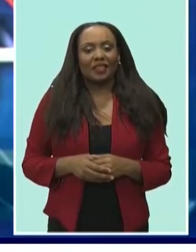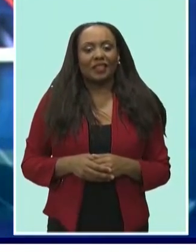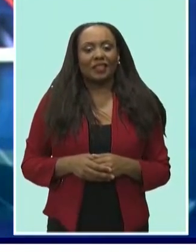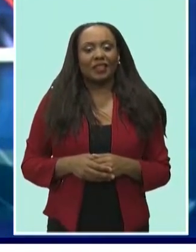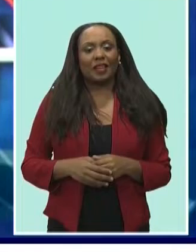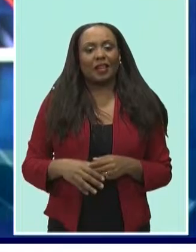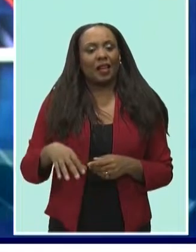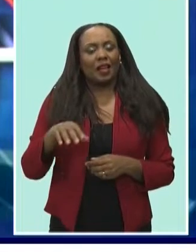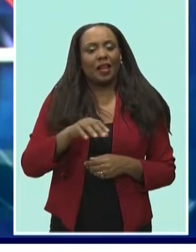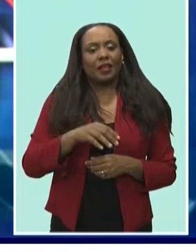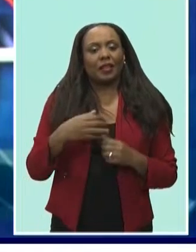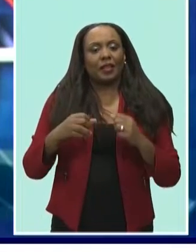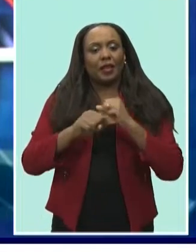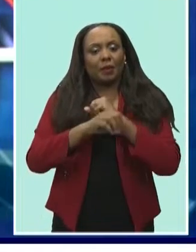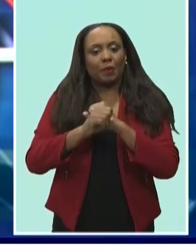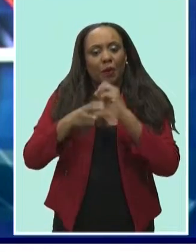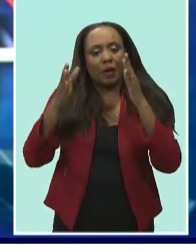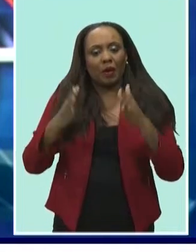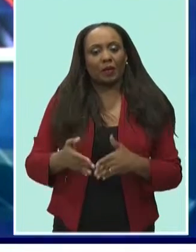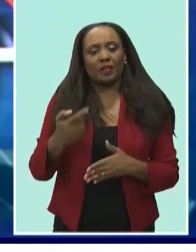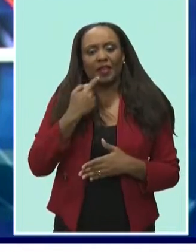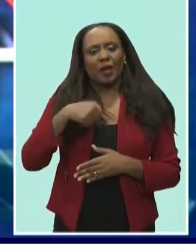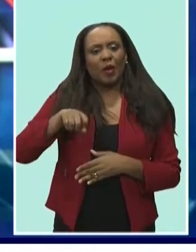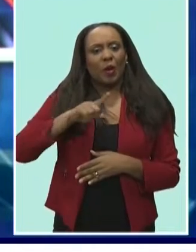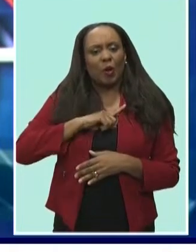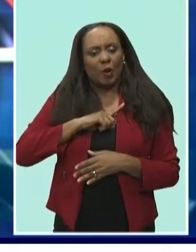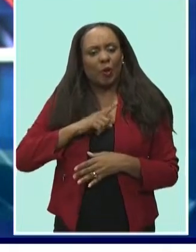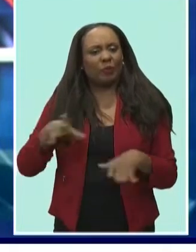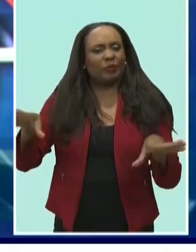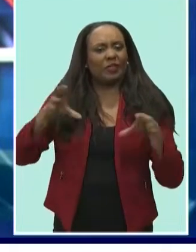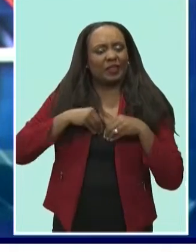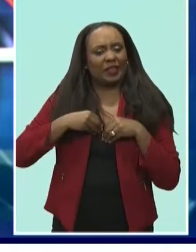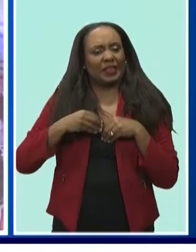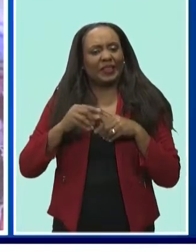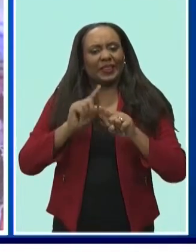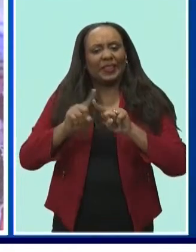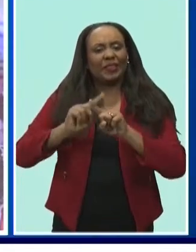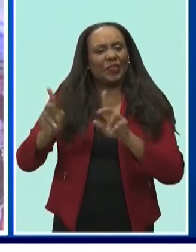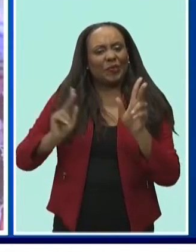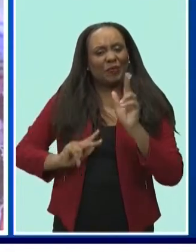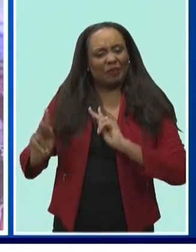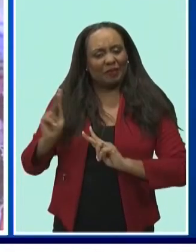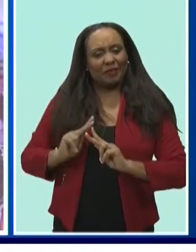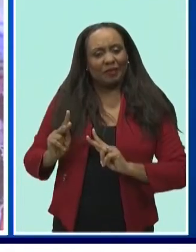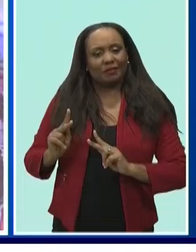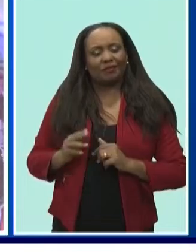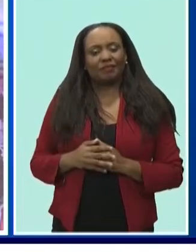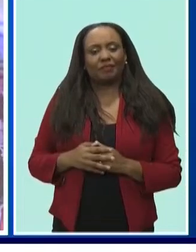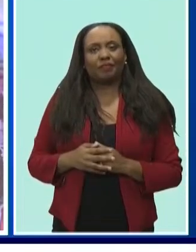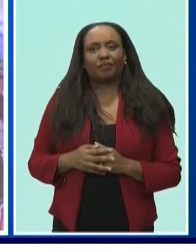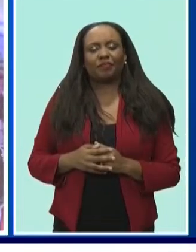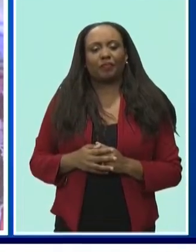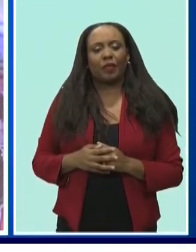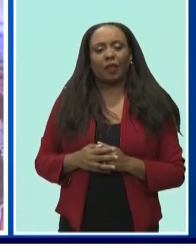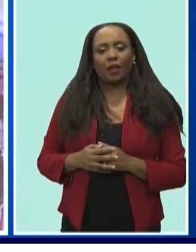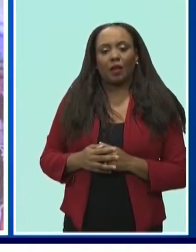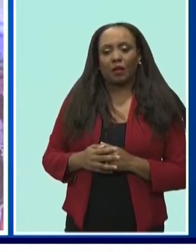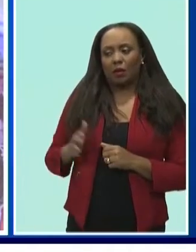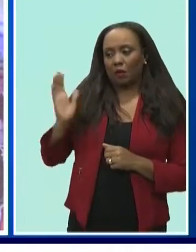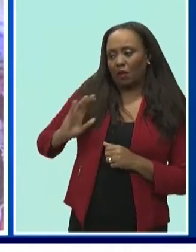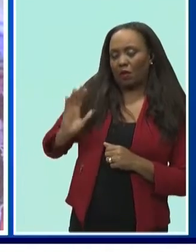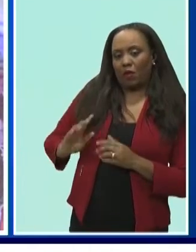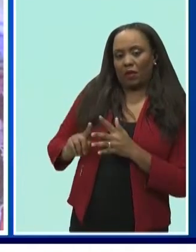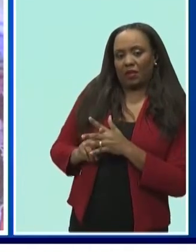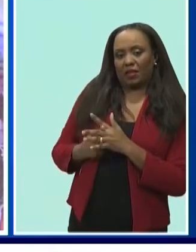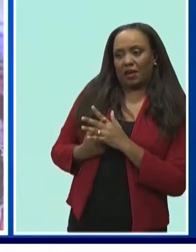has evolved over the years, embracing local artists along the way. It moved from being a single event